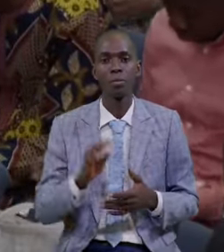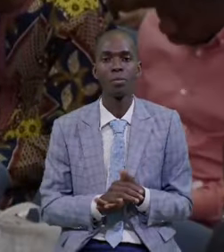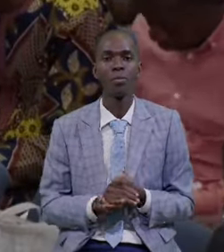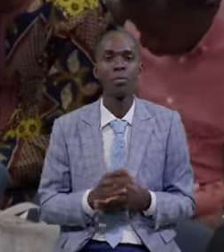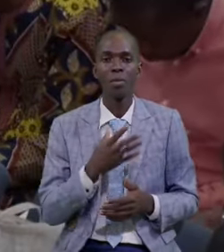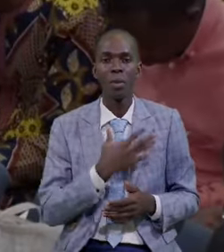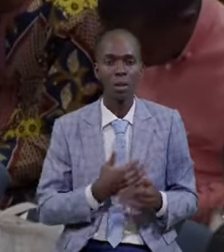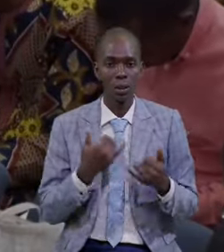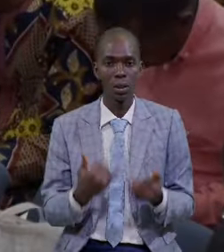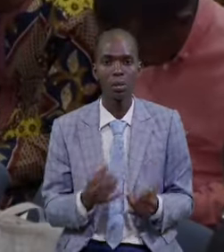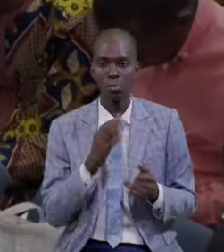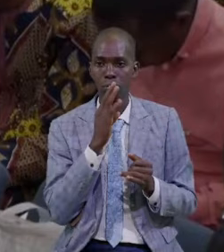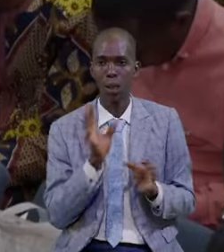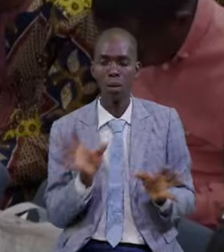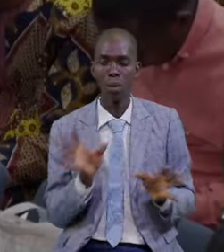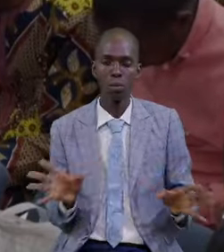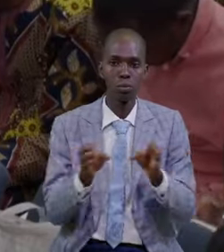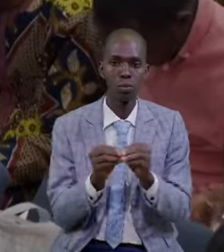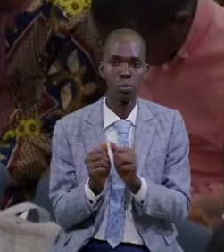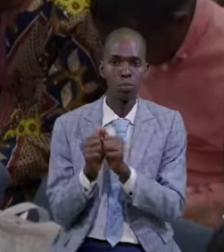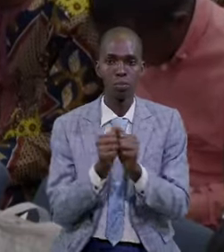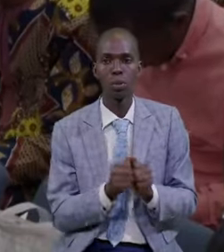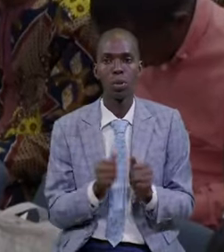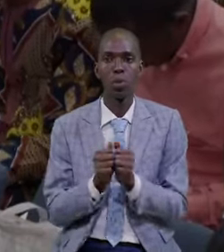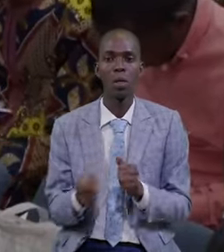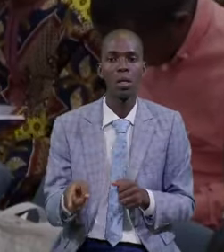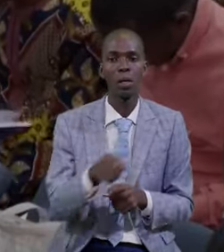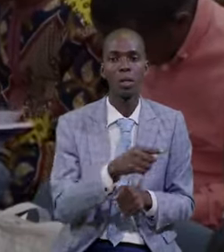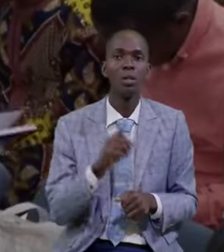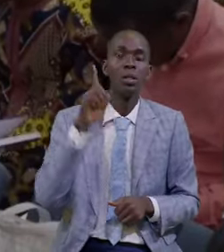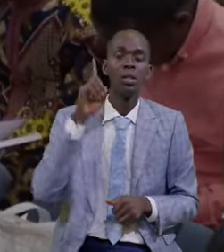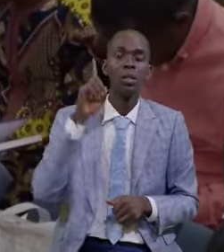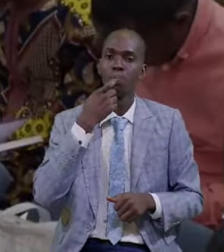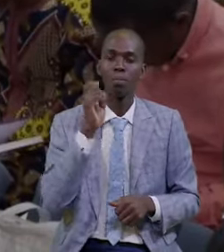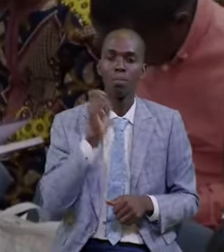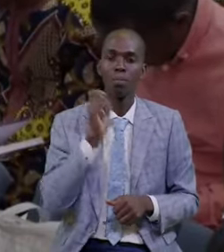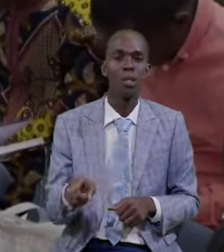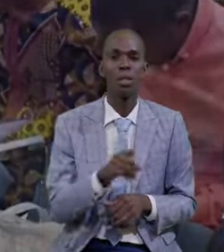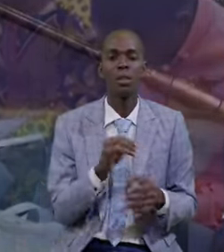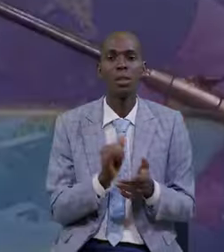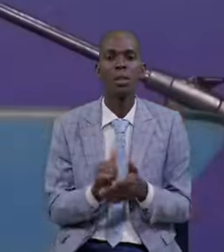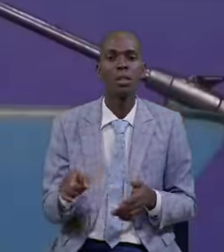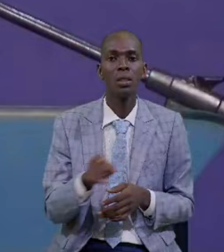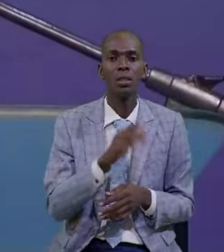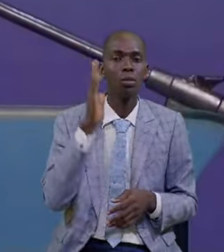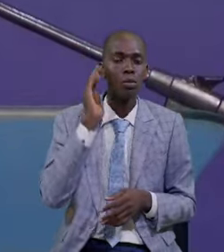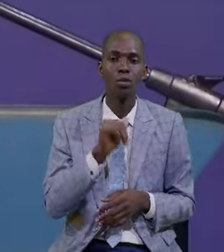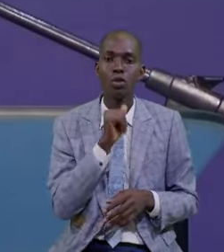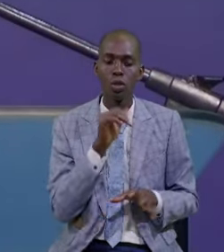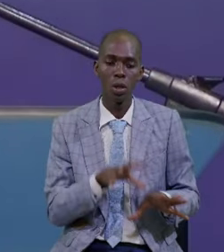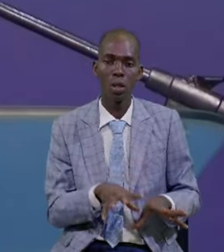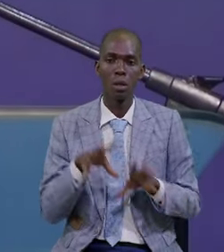being assembled together with them, he commanded them that they should not depart